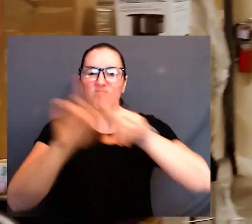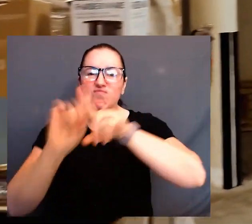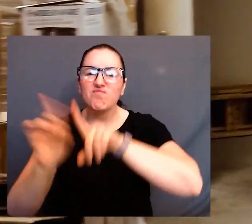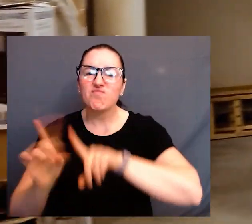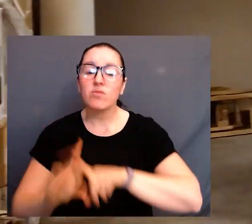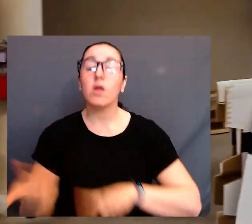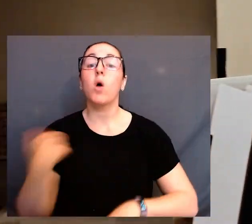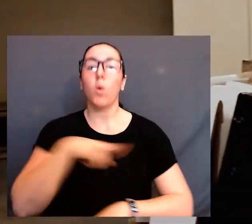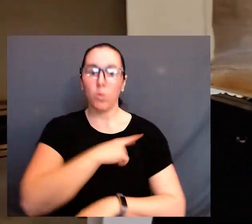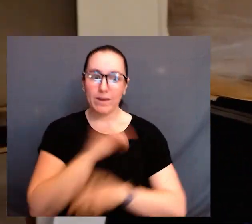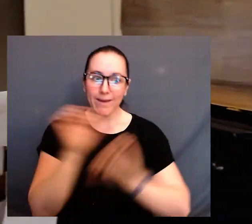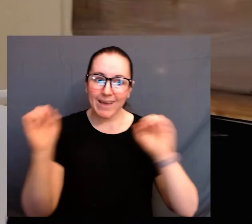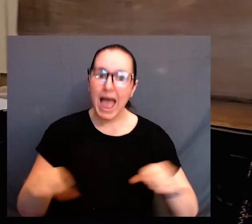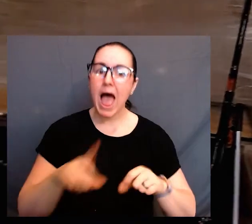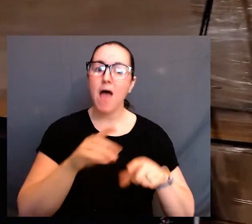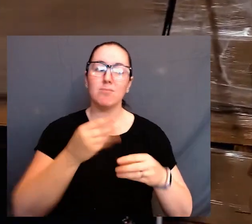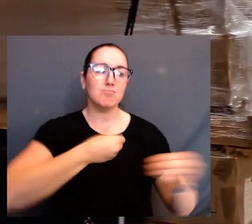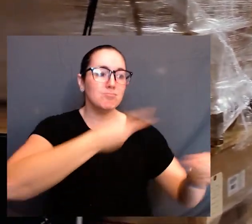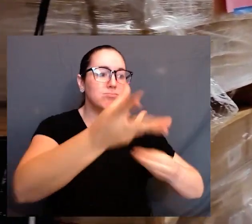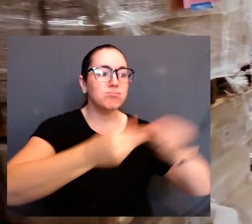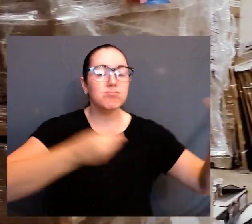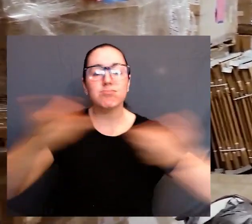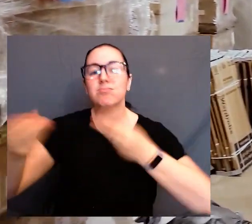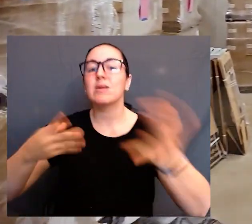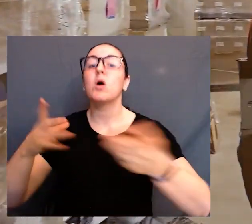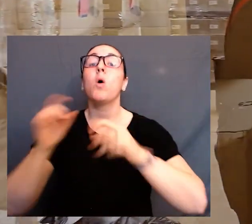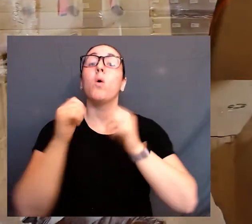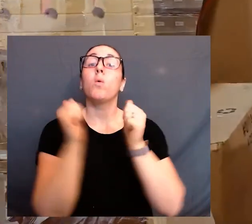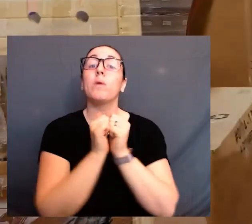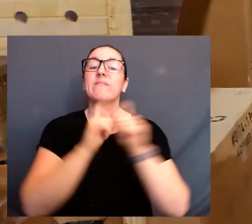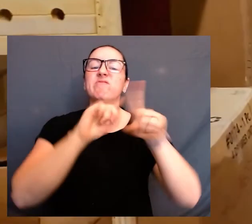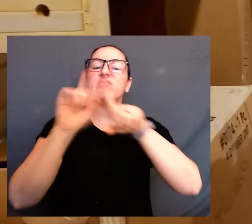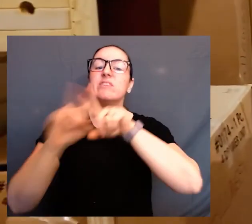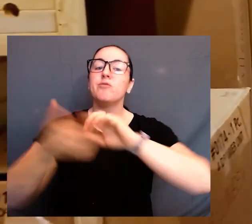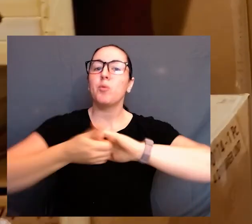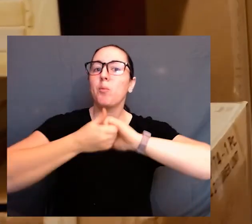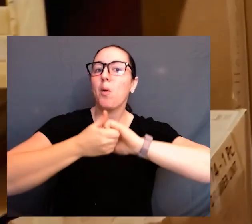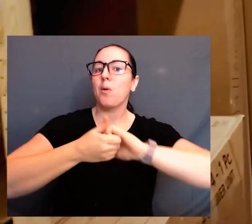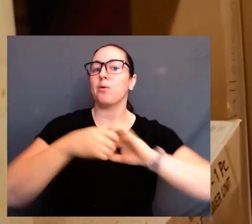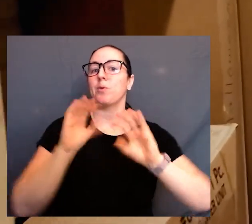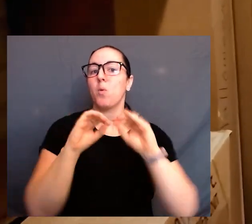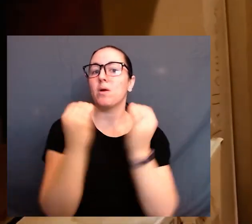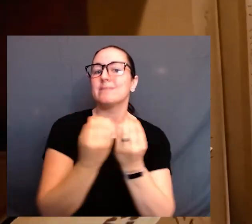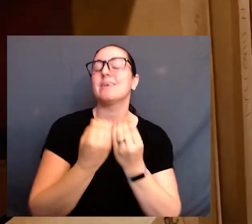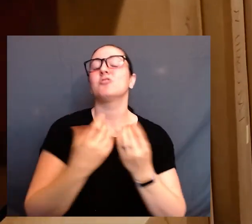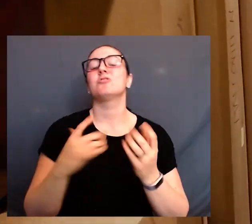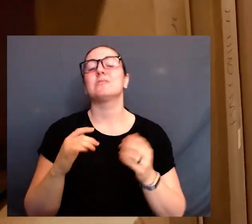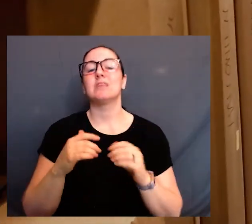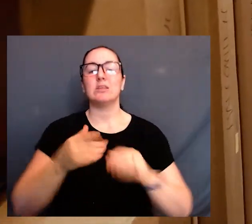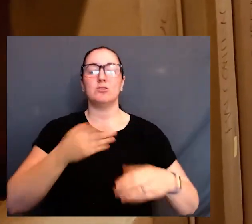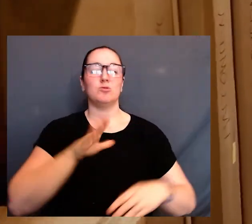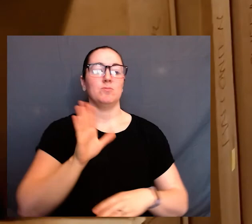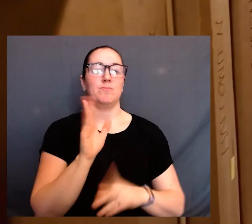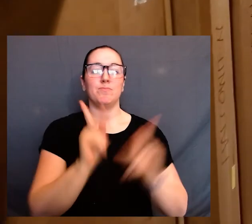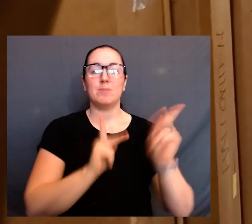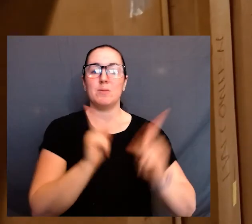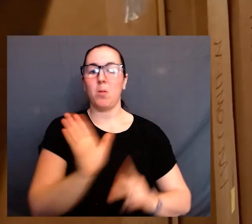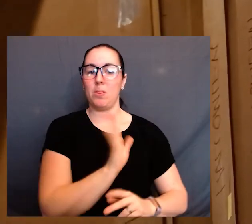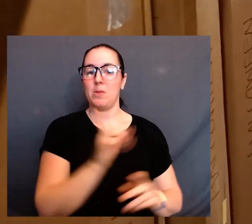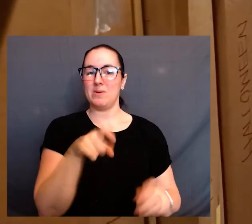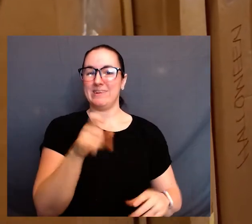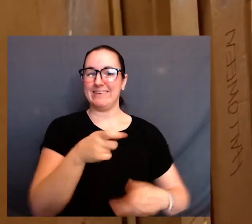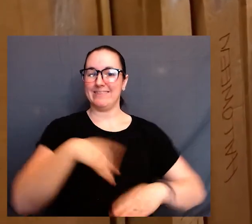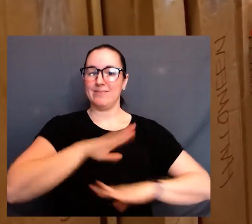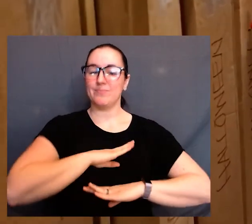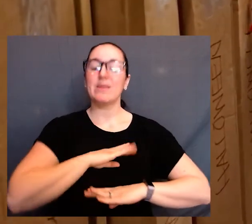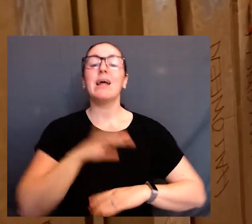get to distribute those goods back out into partnering organizations to meet the needs of our community, such as Better Together